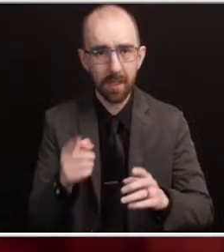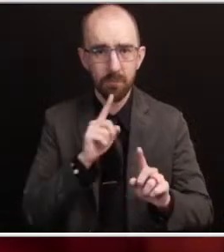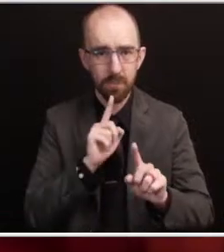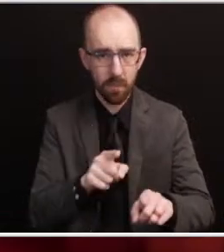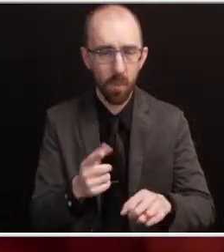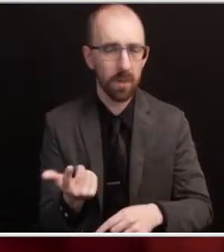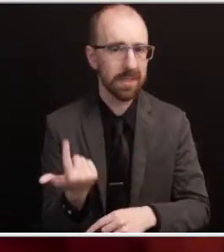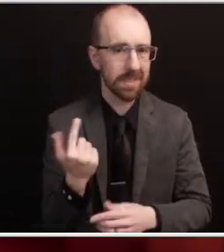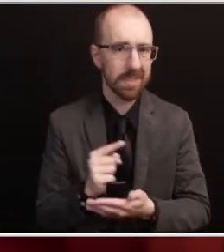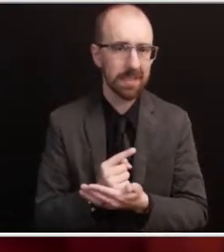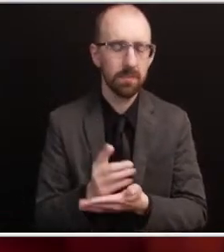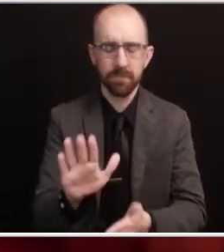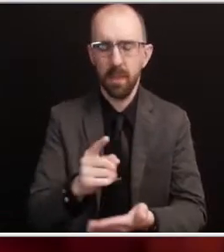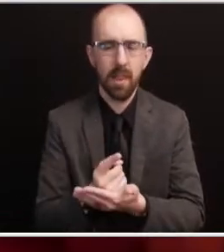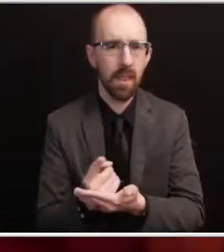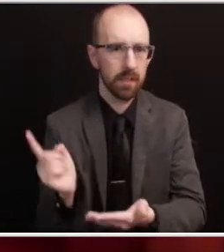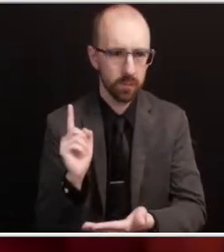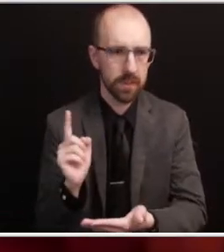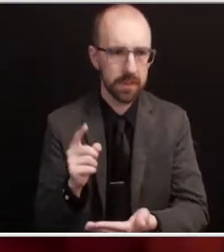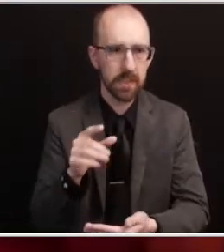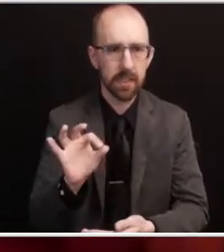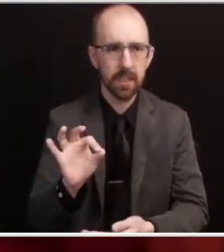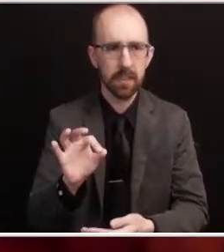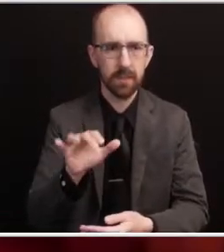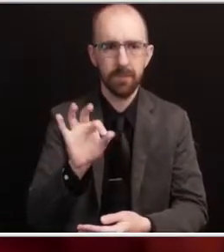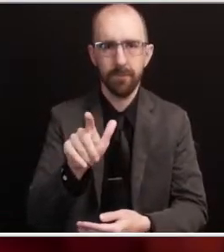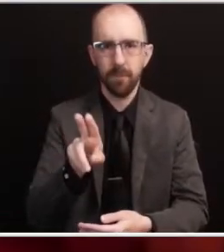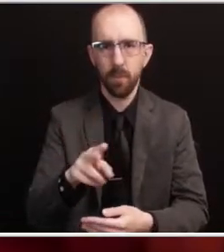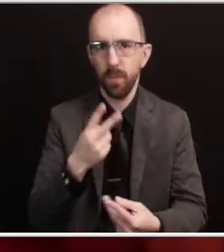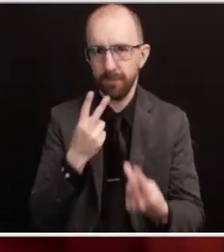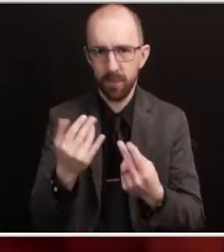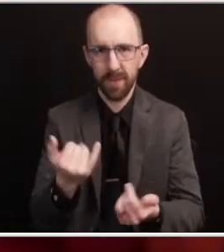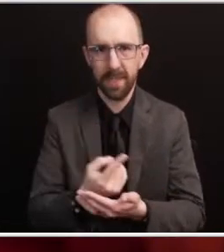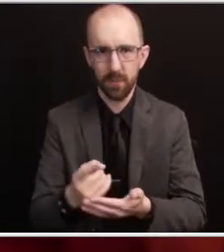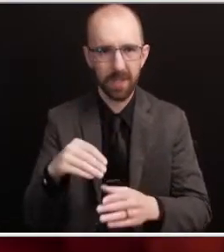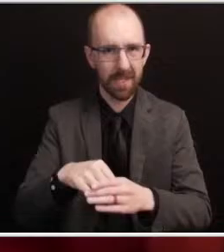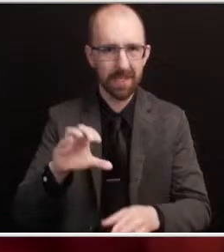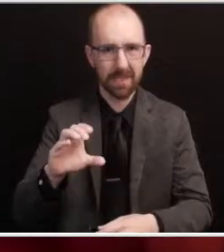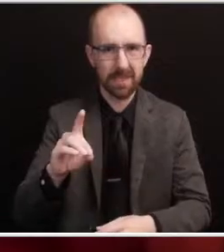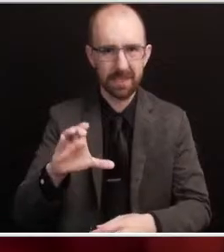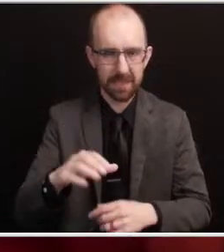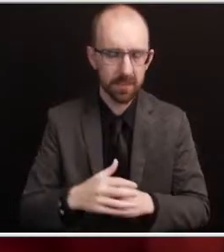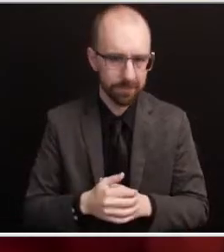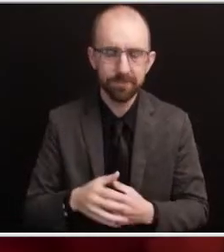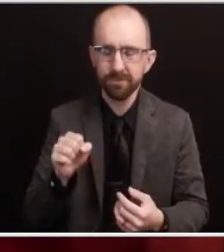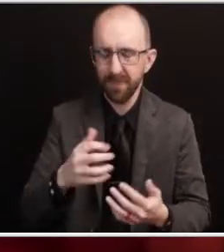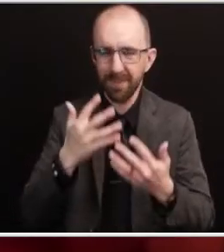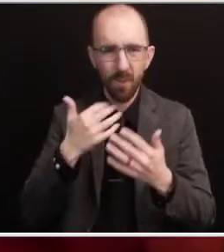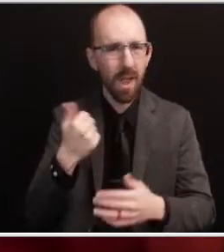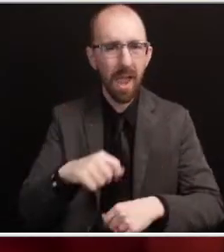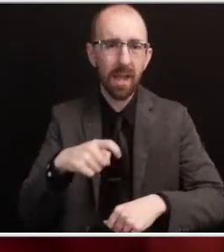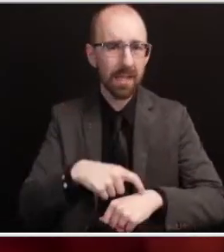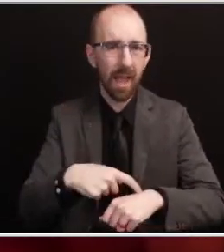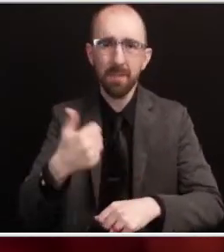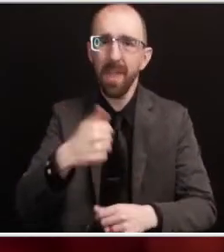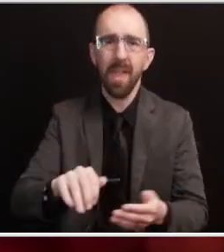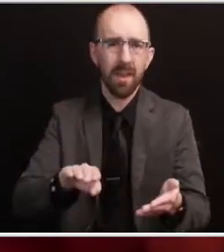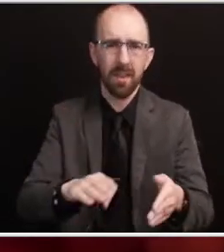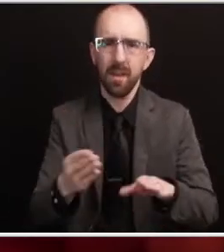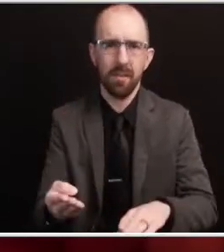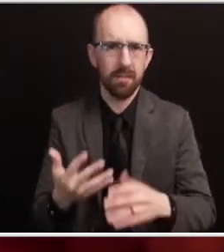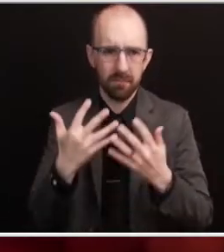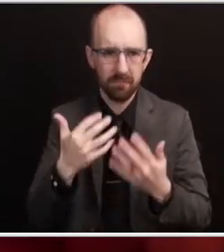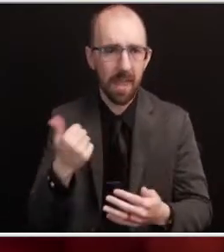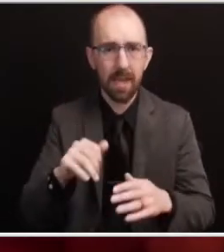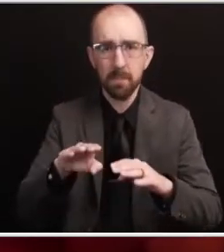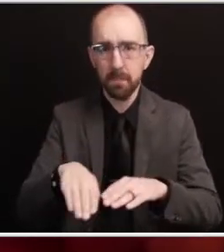flu view this past week. Yeah, and I think that is unfortunate. Anytime we have any death, and especially any pediatric death, that's